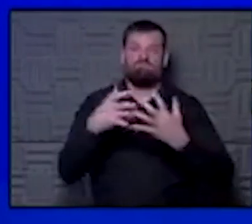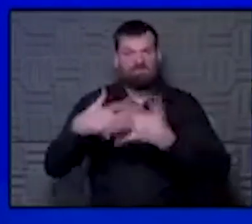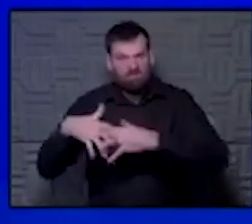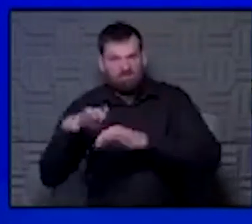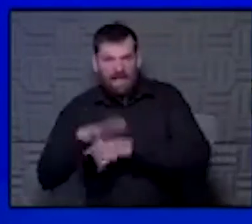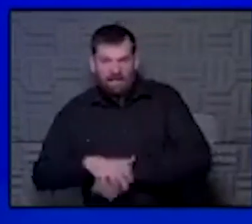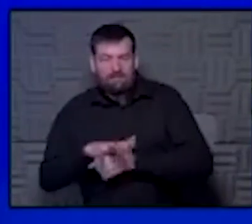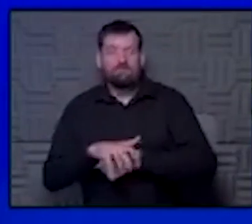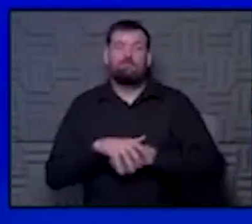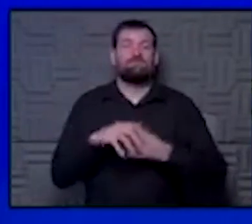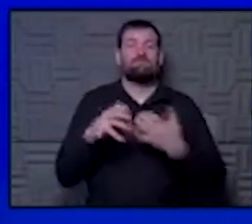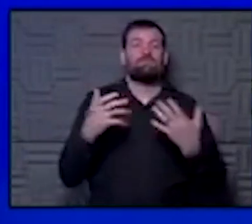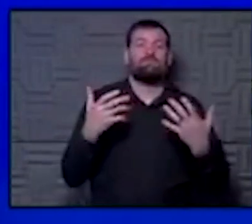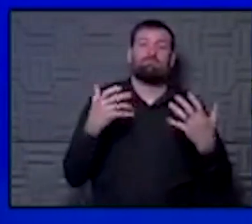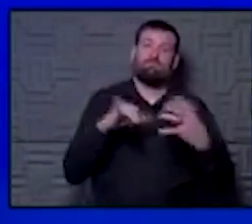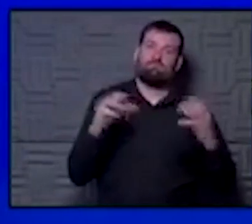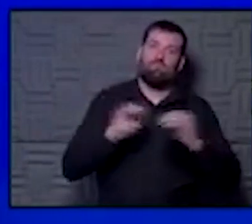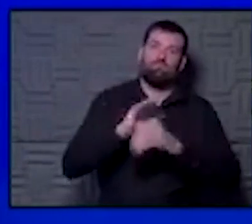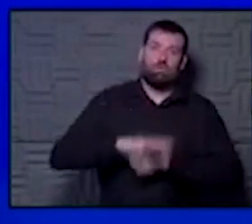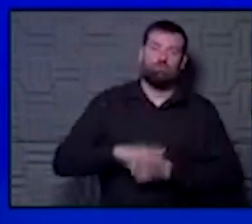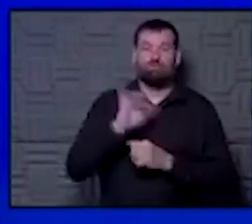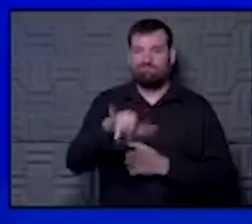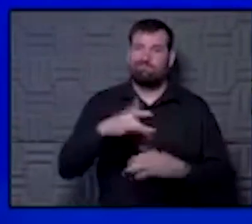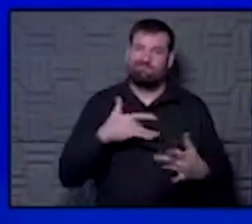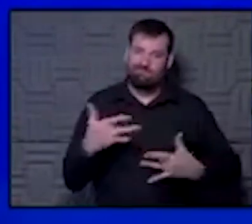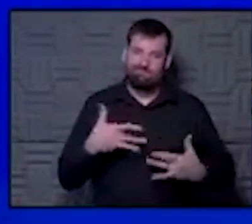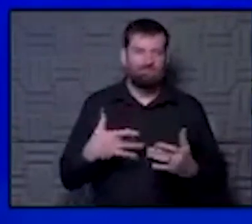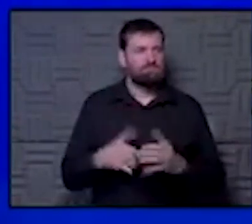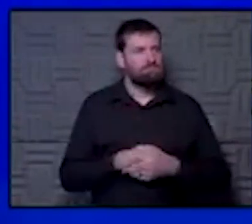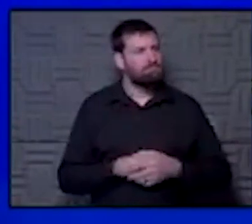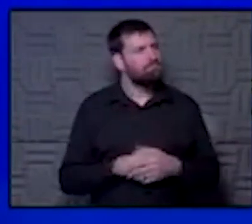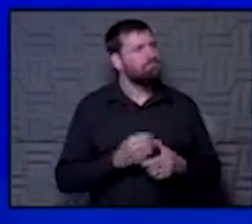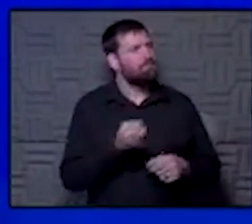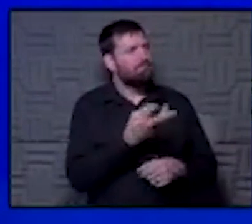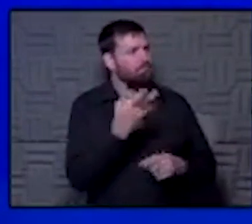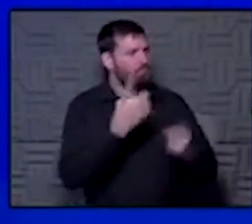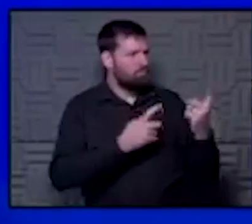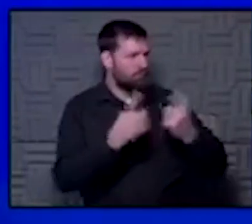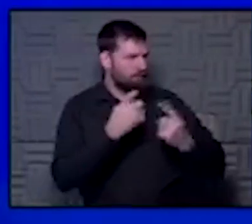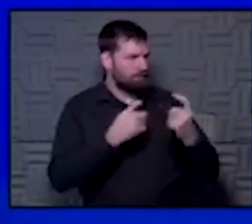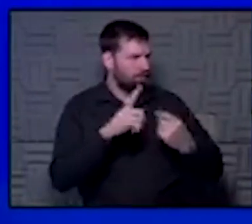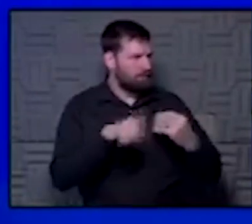of pressure. That gets to be more of a concern, I think. We've had some people asking about